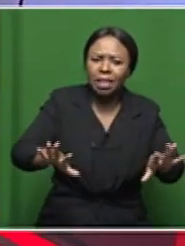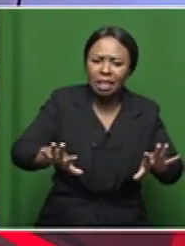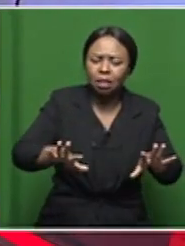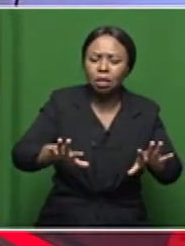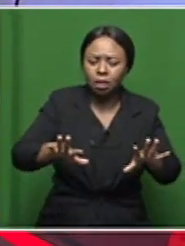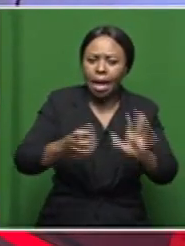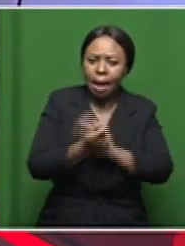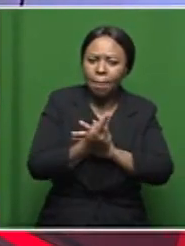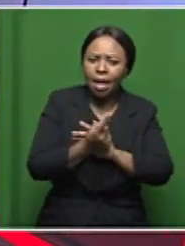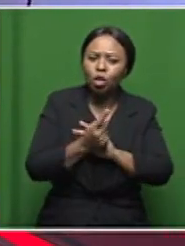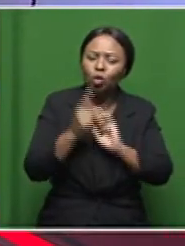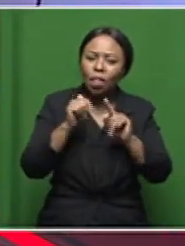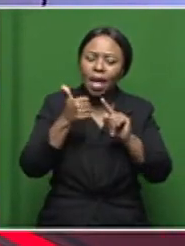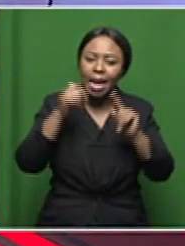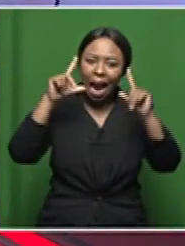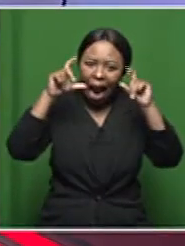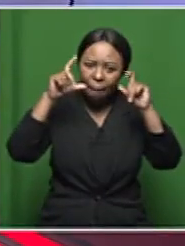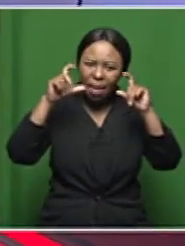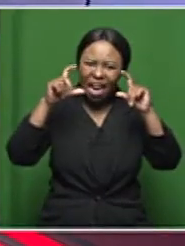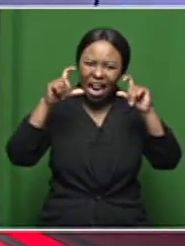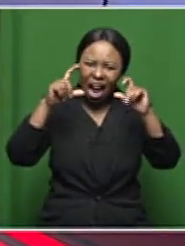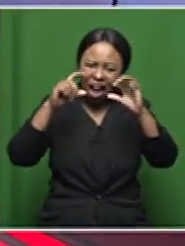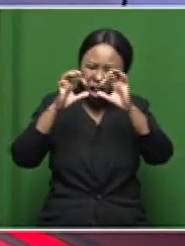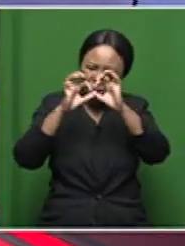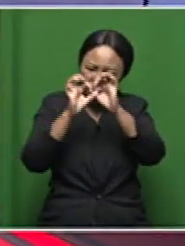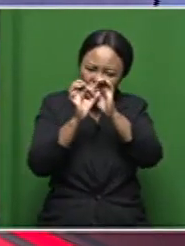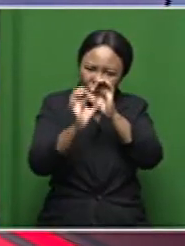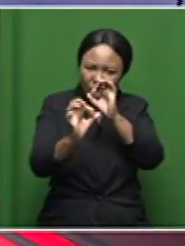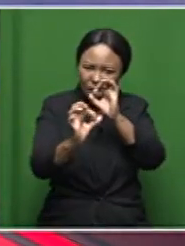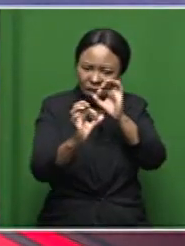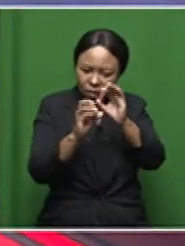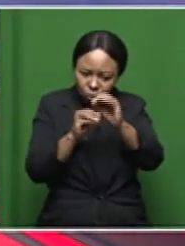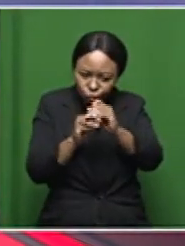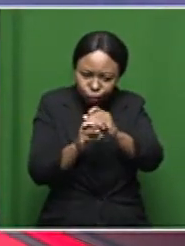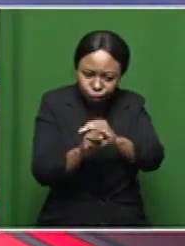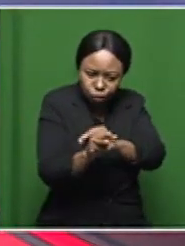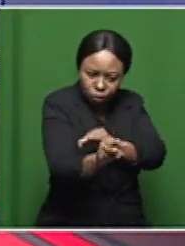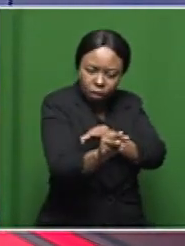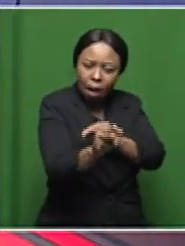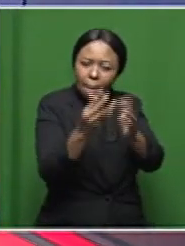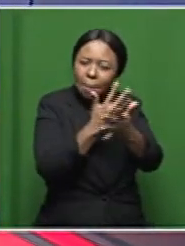inserted the camera inside my uterus. They did different kinds of tests, blood tests, all